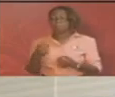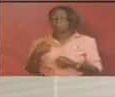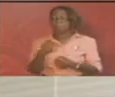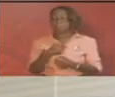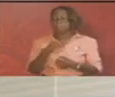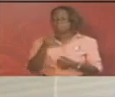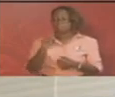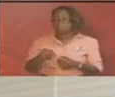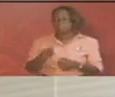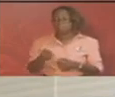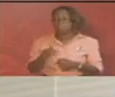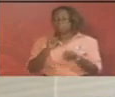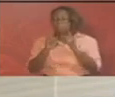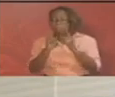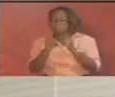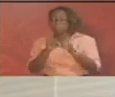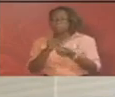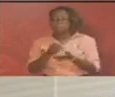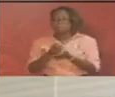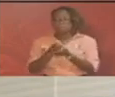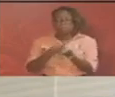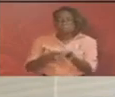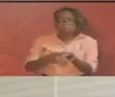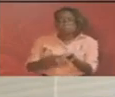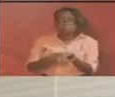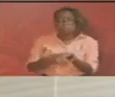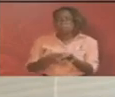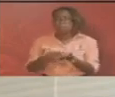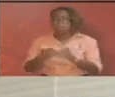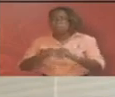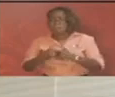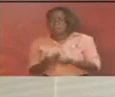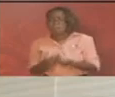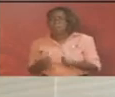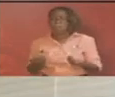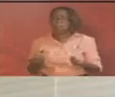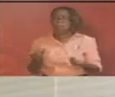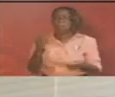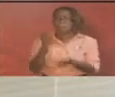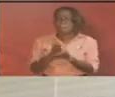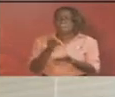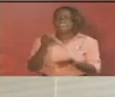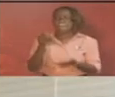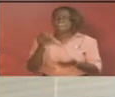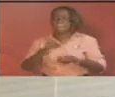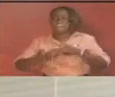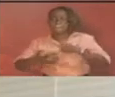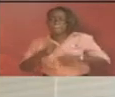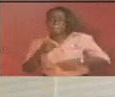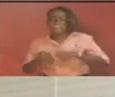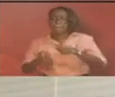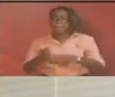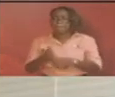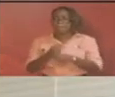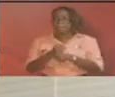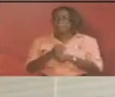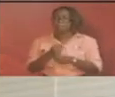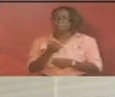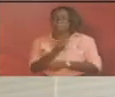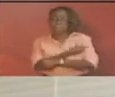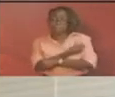be overcome. Are we part of any such dialogue at that level, as far as you know, with the WTO? Thank